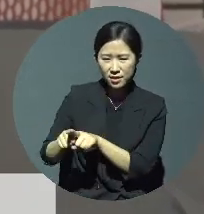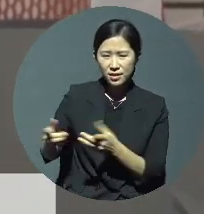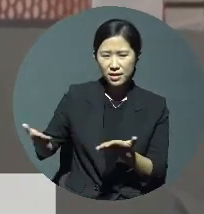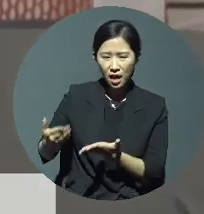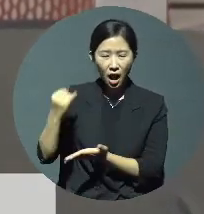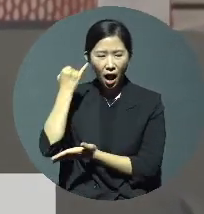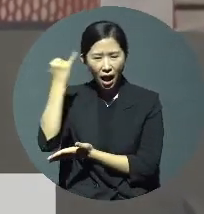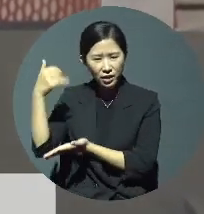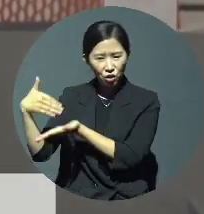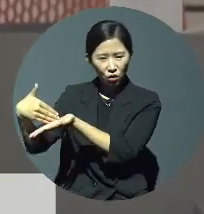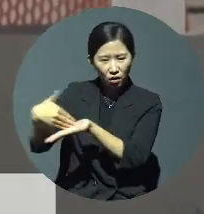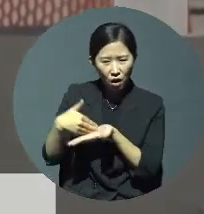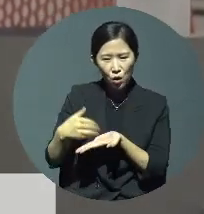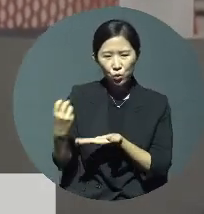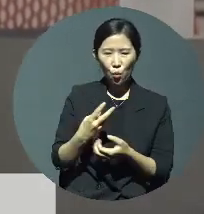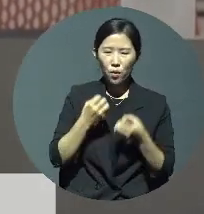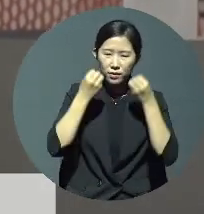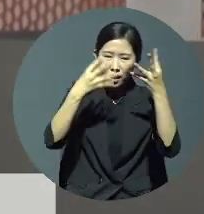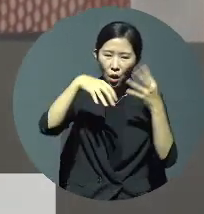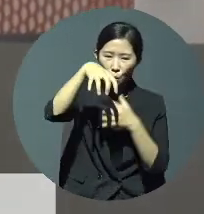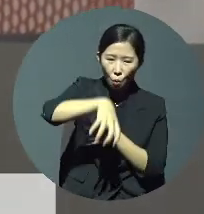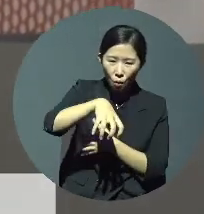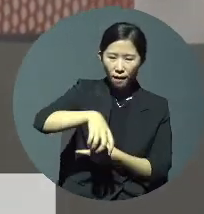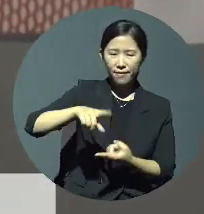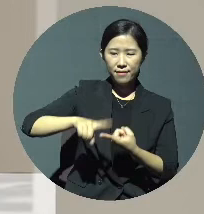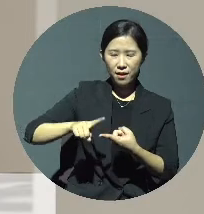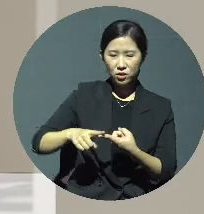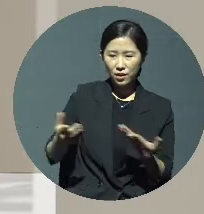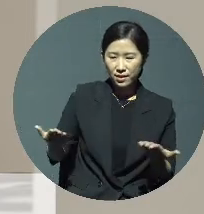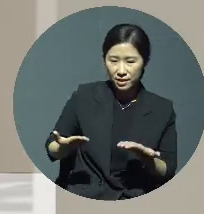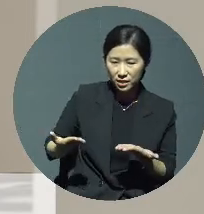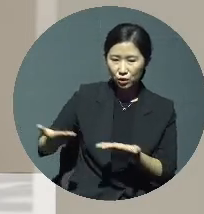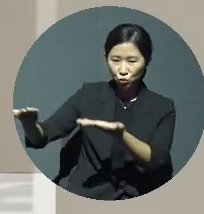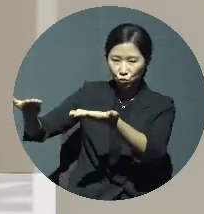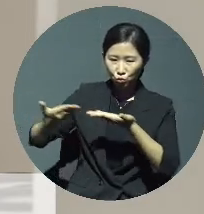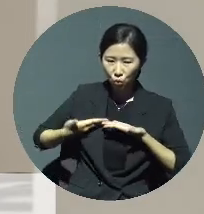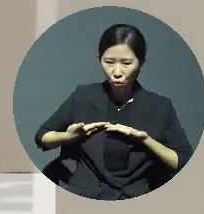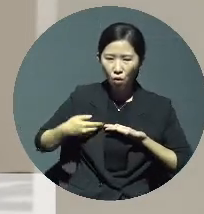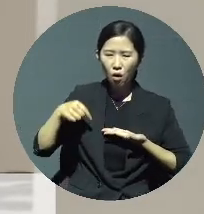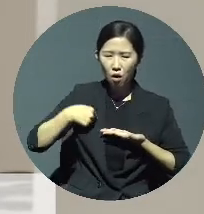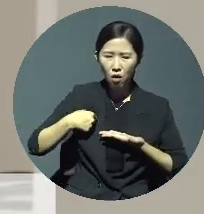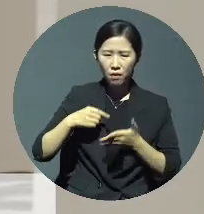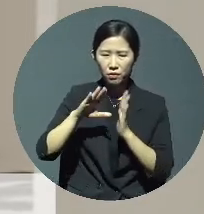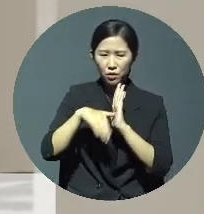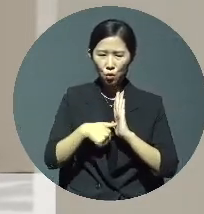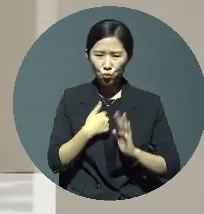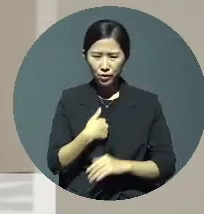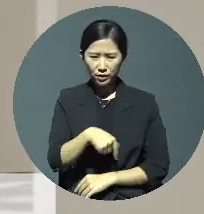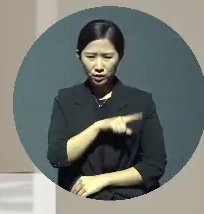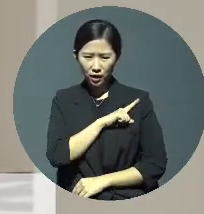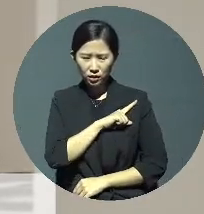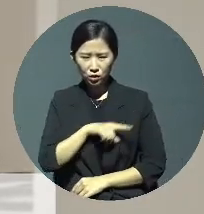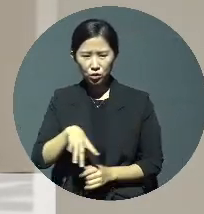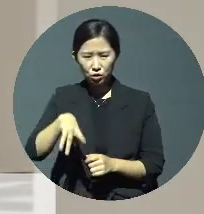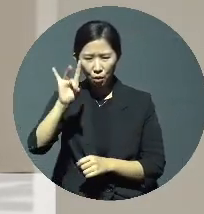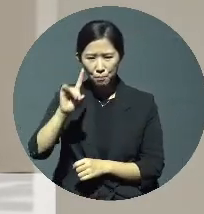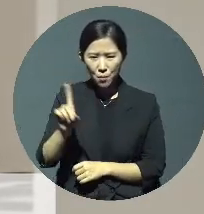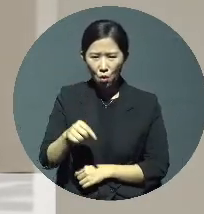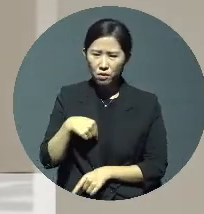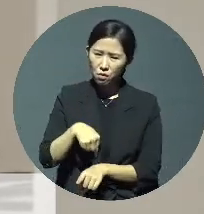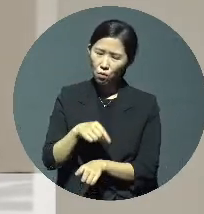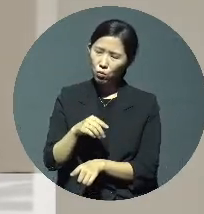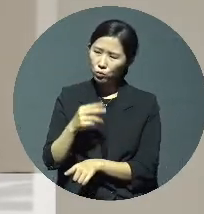around a new space they want to enter or a new product they want to deliver, the first questions are why should it